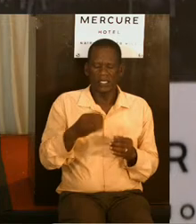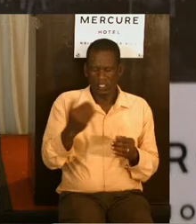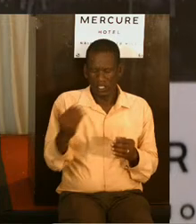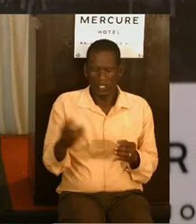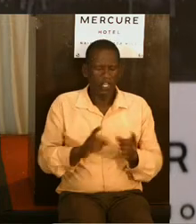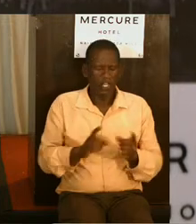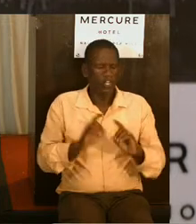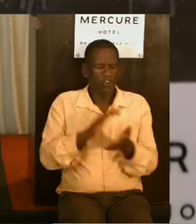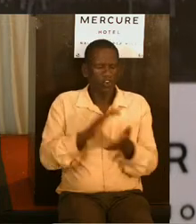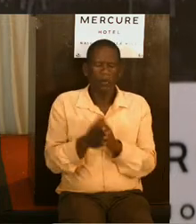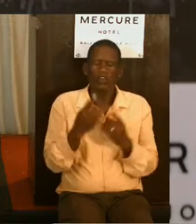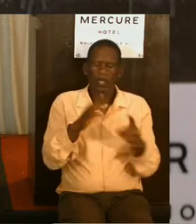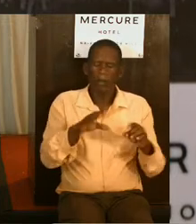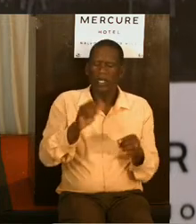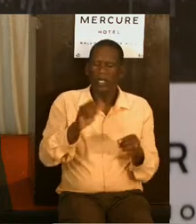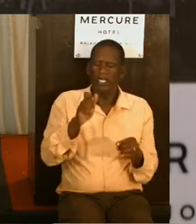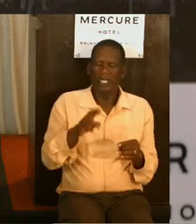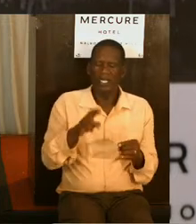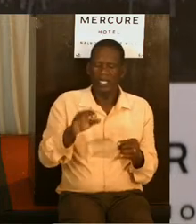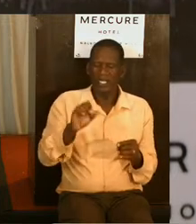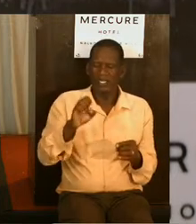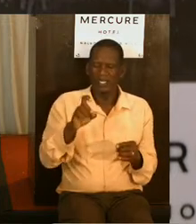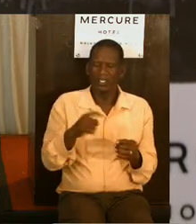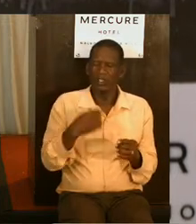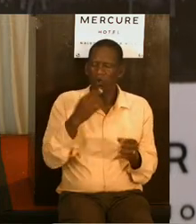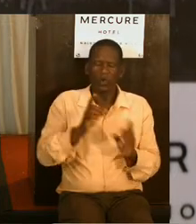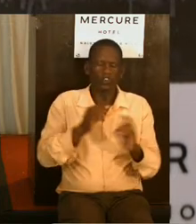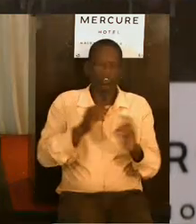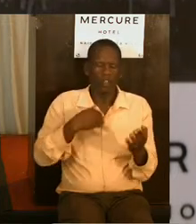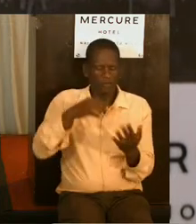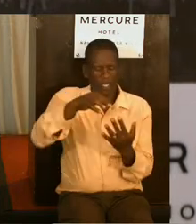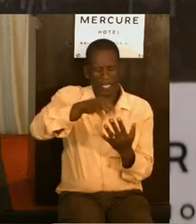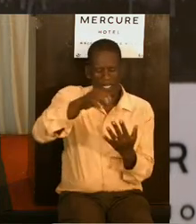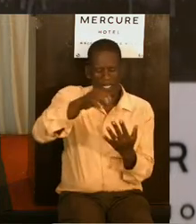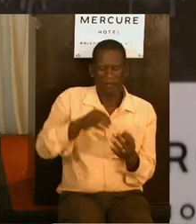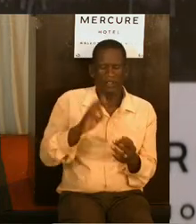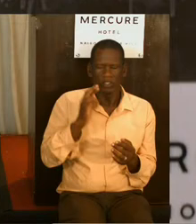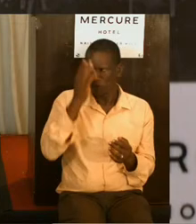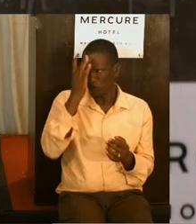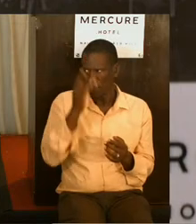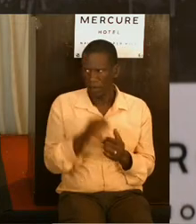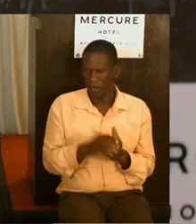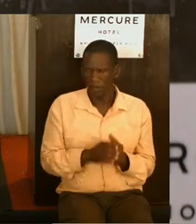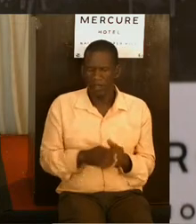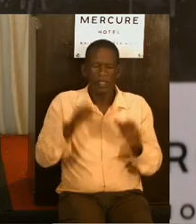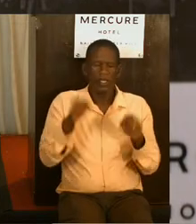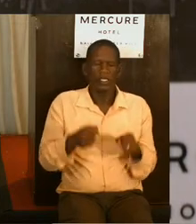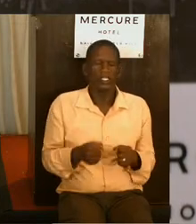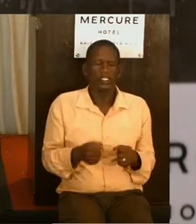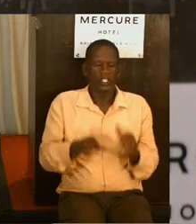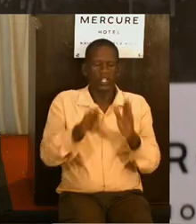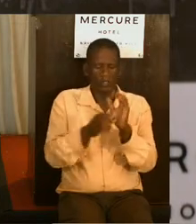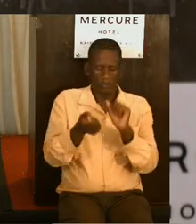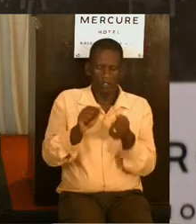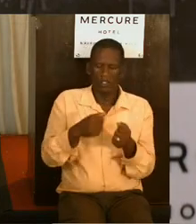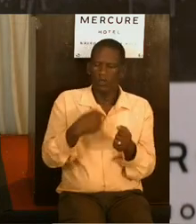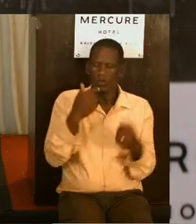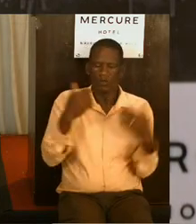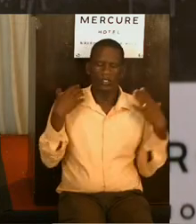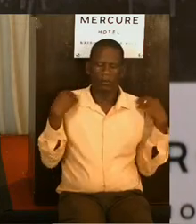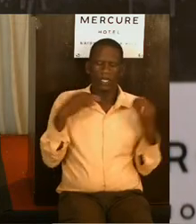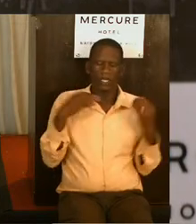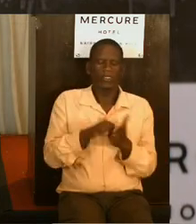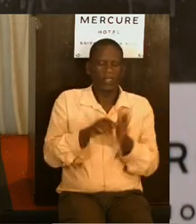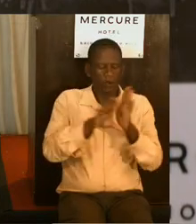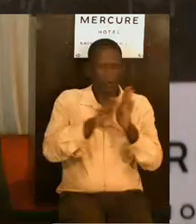talk about data sex who don't even have an identity because the laws have changed but who's practicing